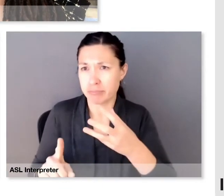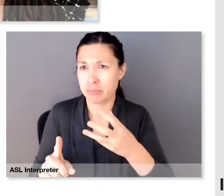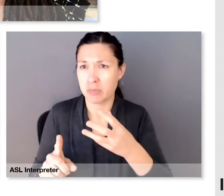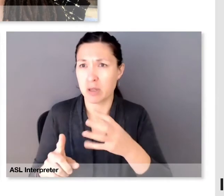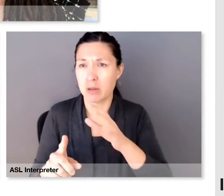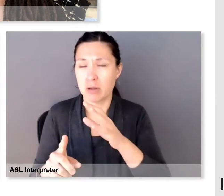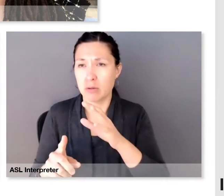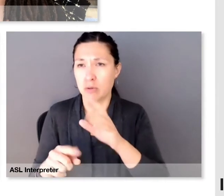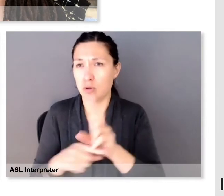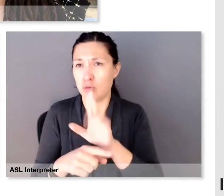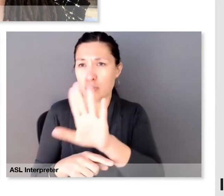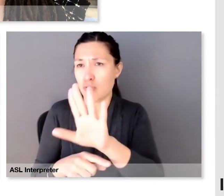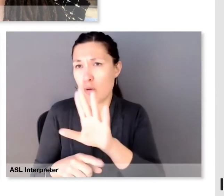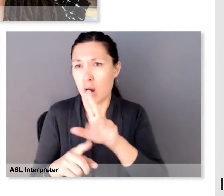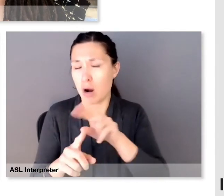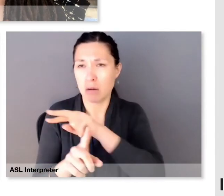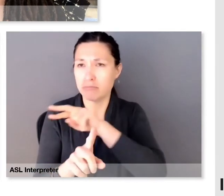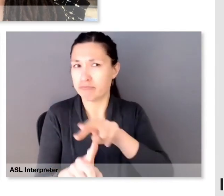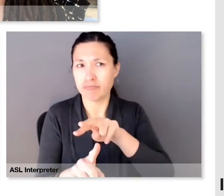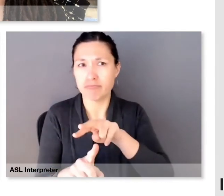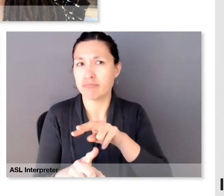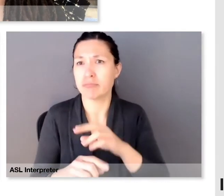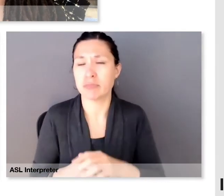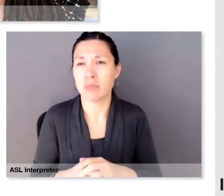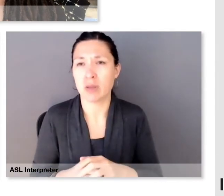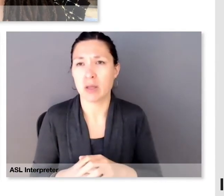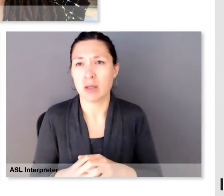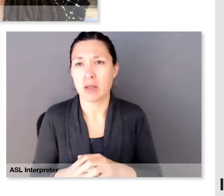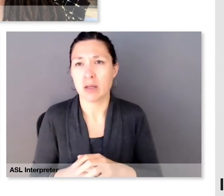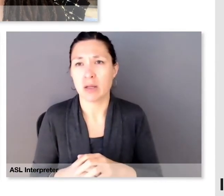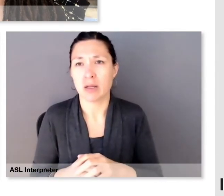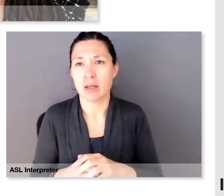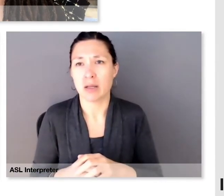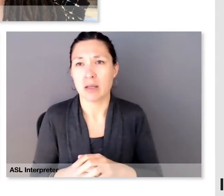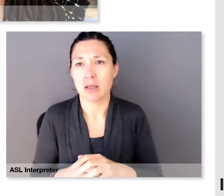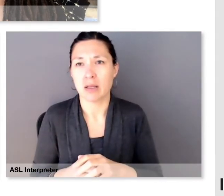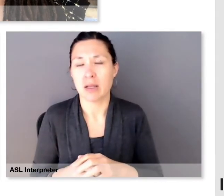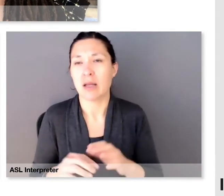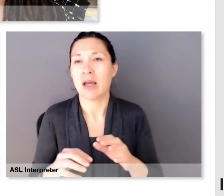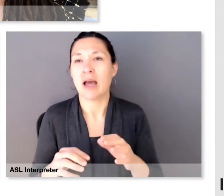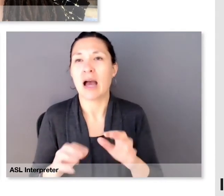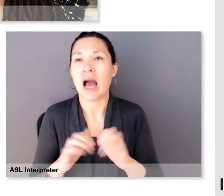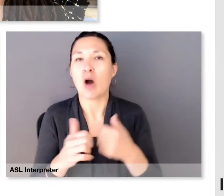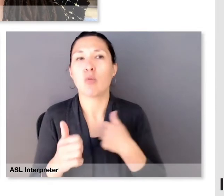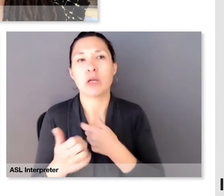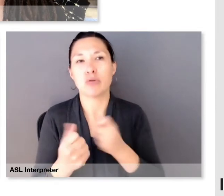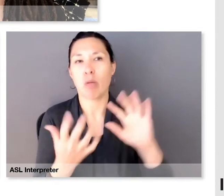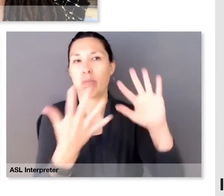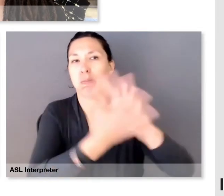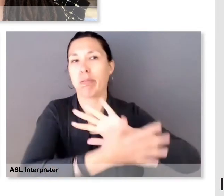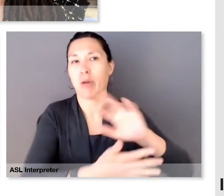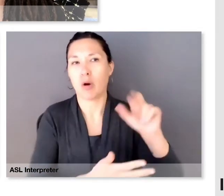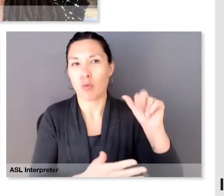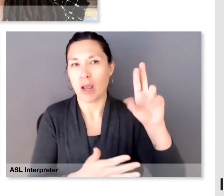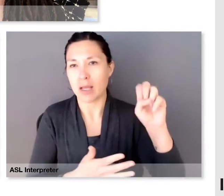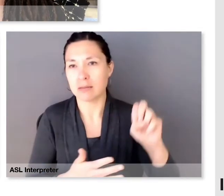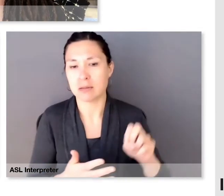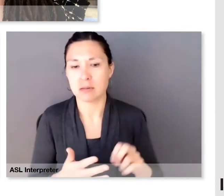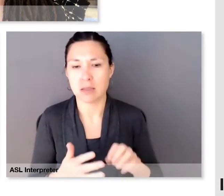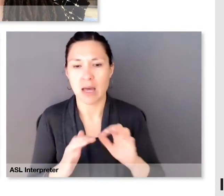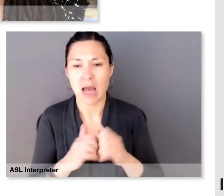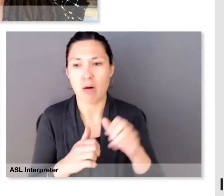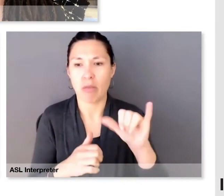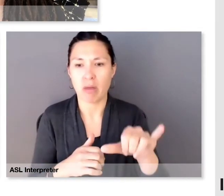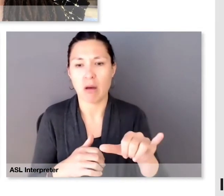well, the kind of role of obscuring an issue such as race, and the way that that can end